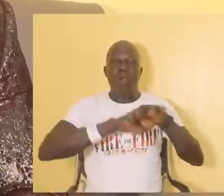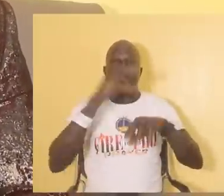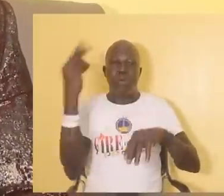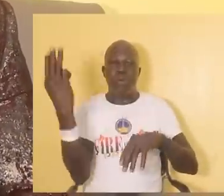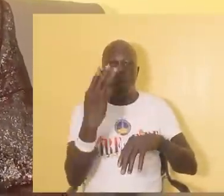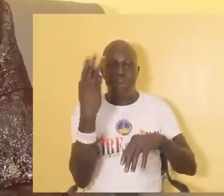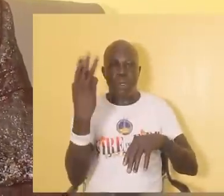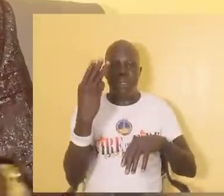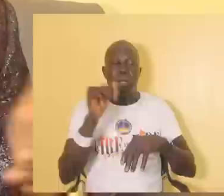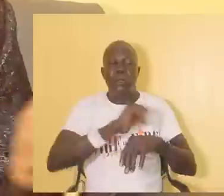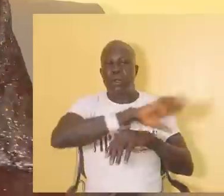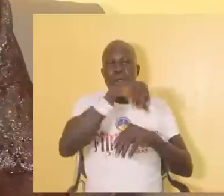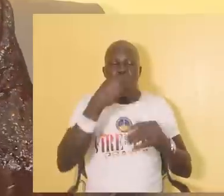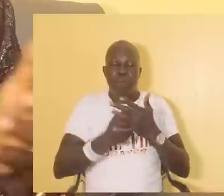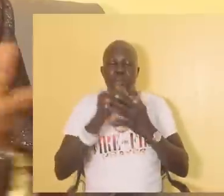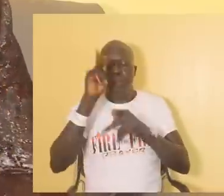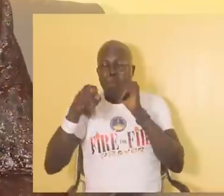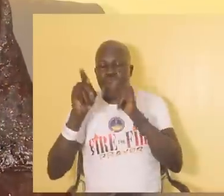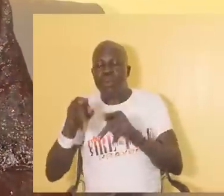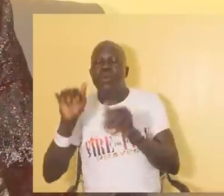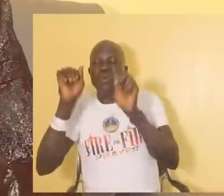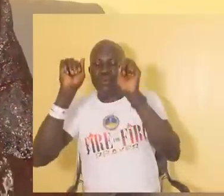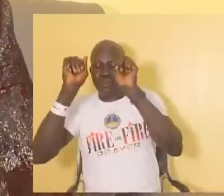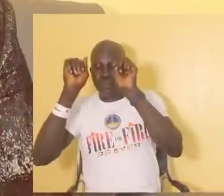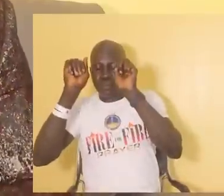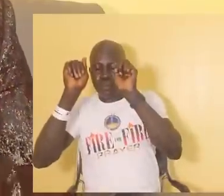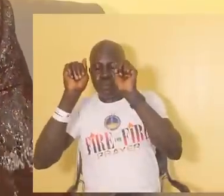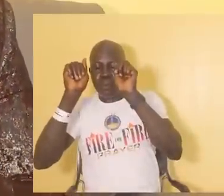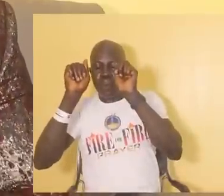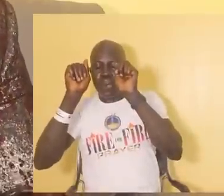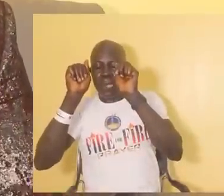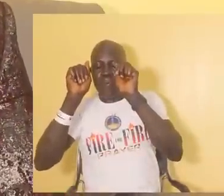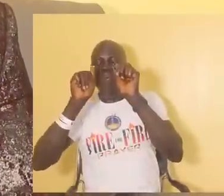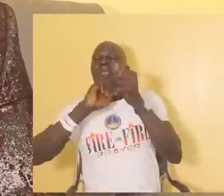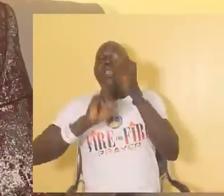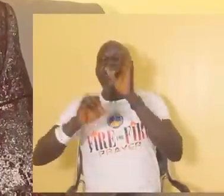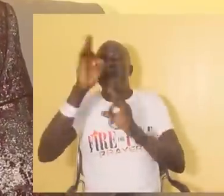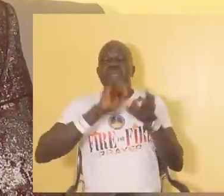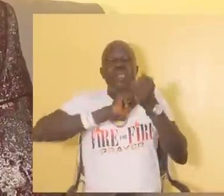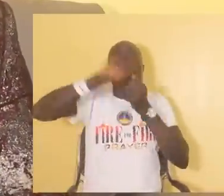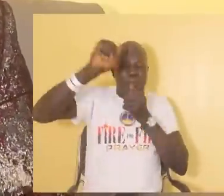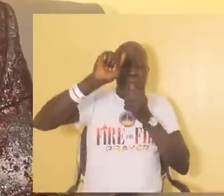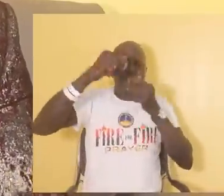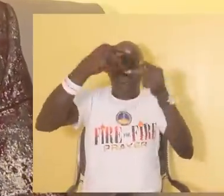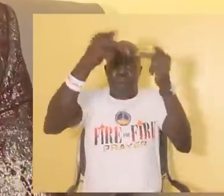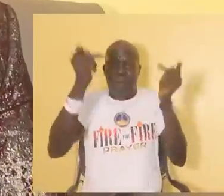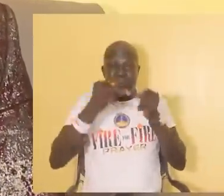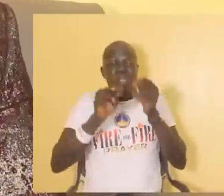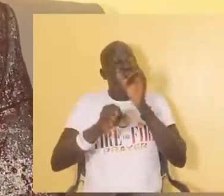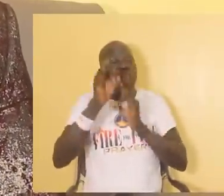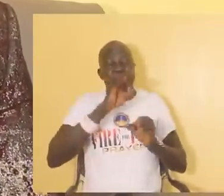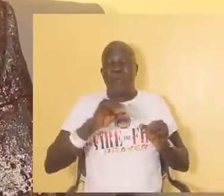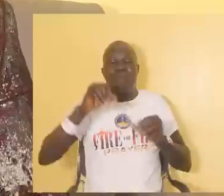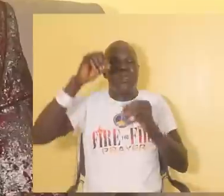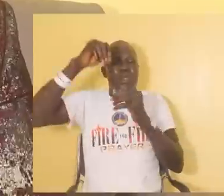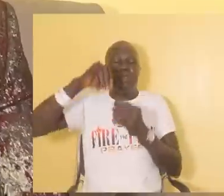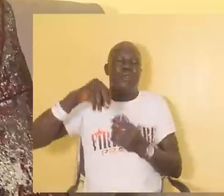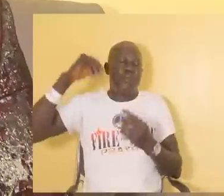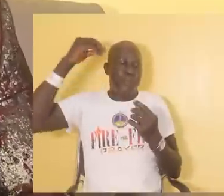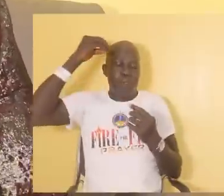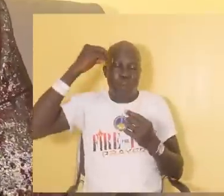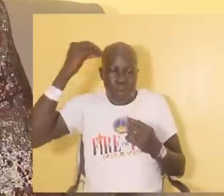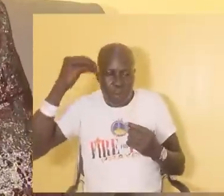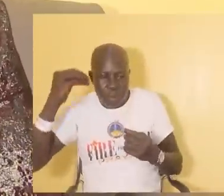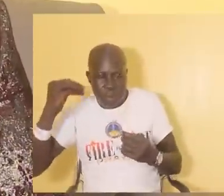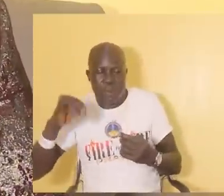Seven days. Gbogbo awon to ba le was mi oba wa mi to jina even if you are in far place to ba lori ofe you have the privilege pa to ba